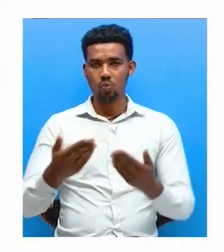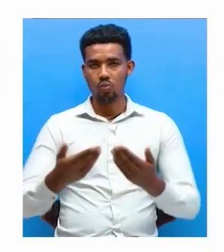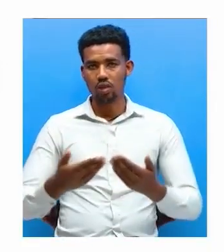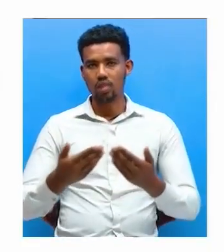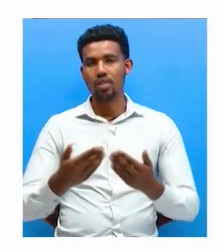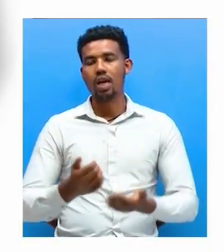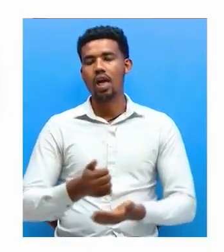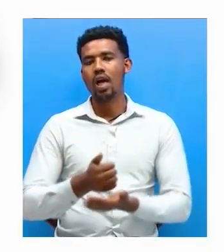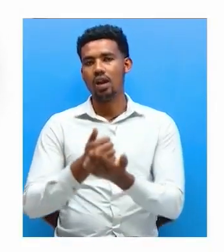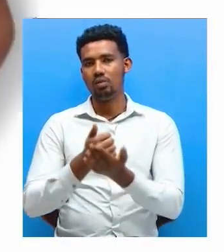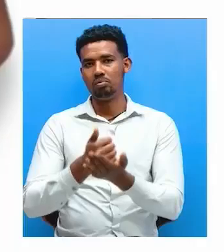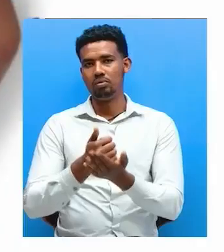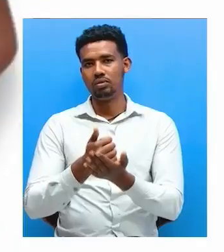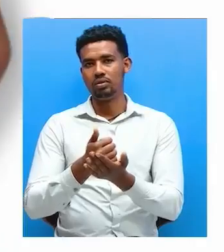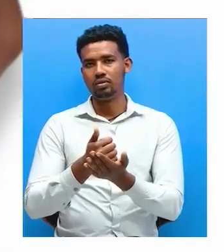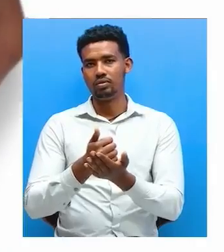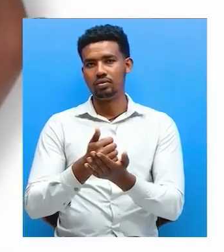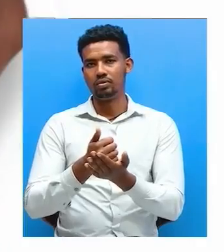help